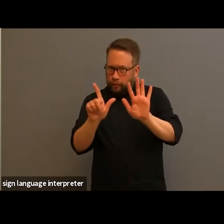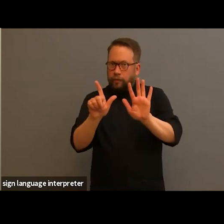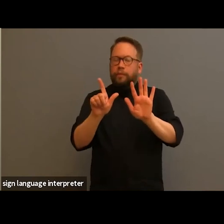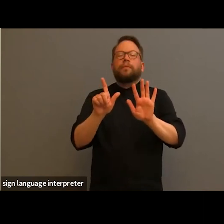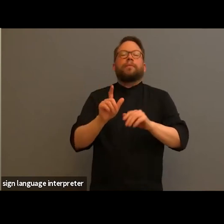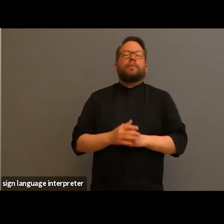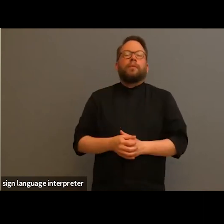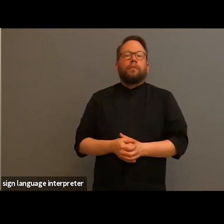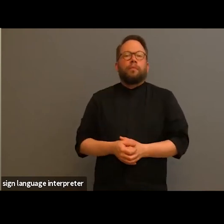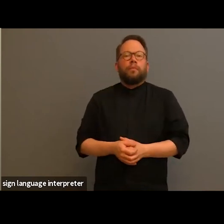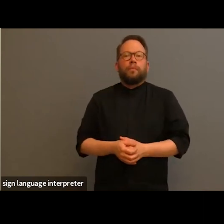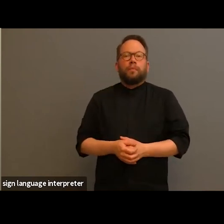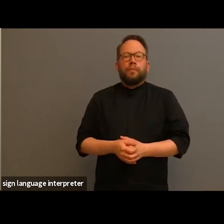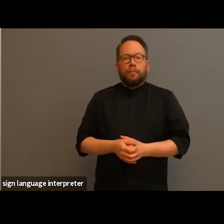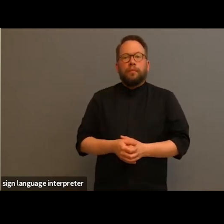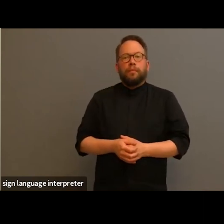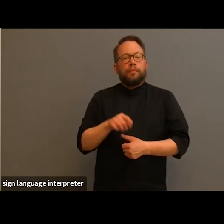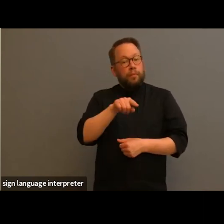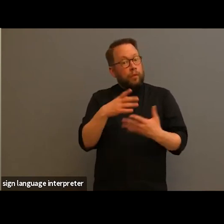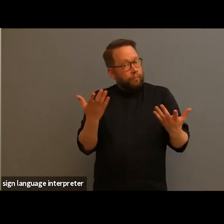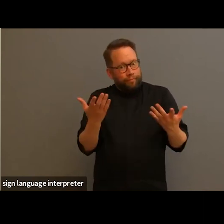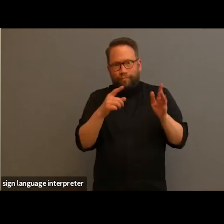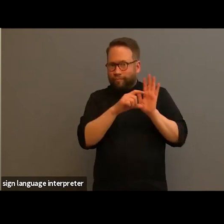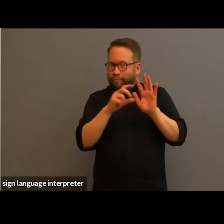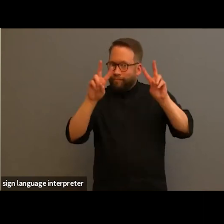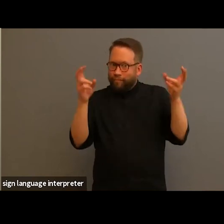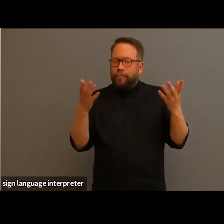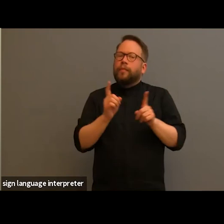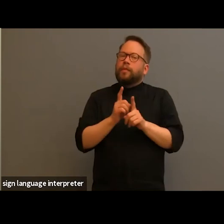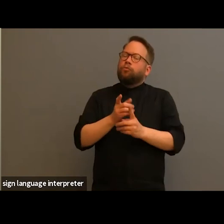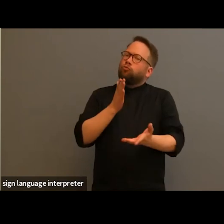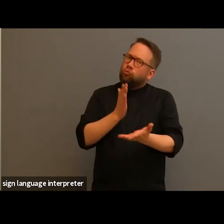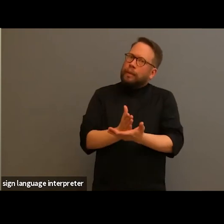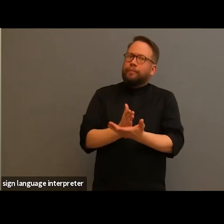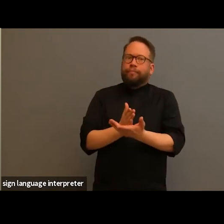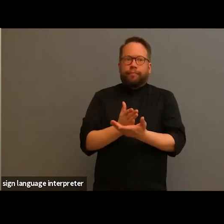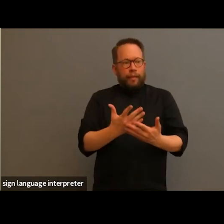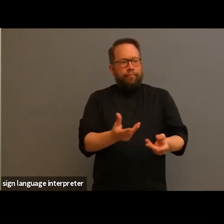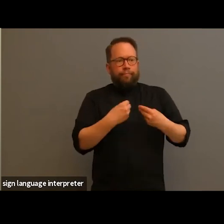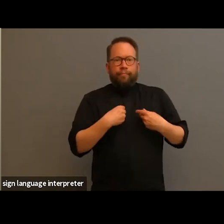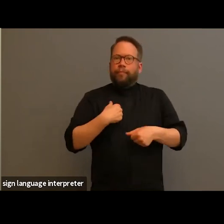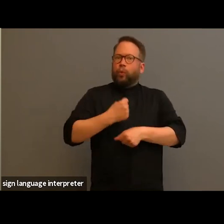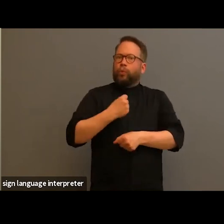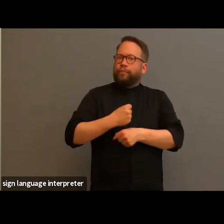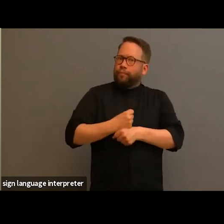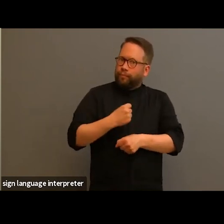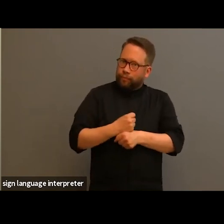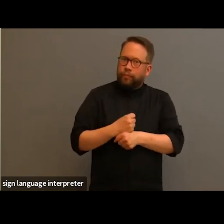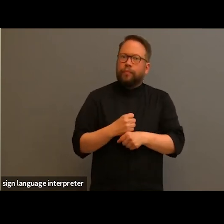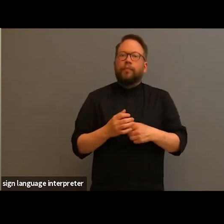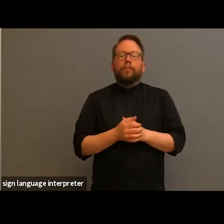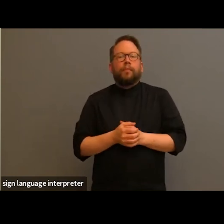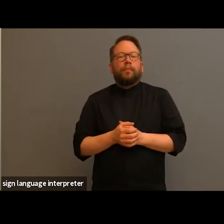have sent our submission to the general discussion that took place in January. We would like to thank the